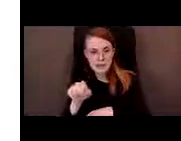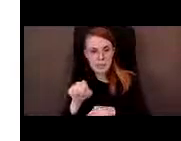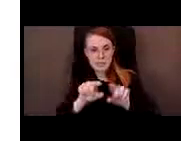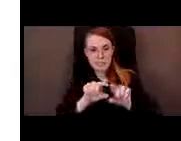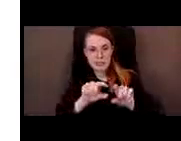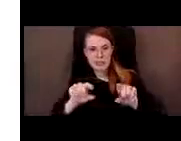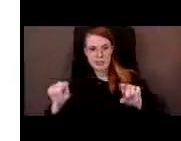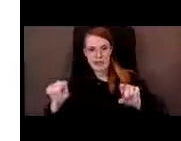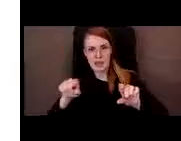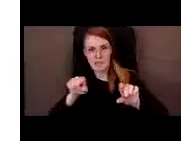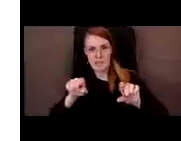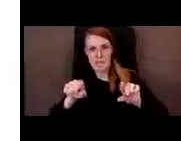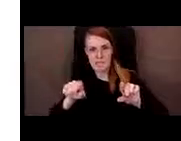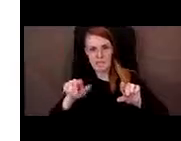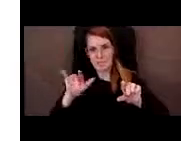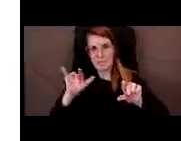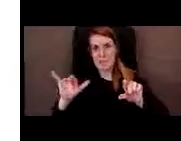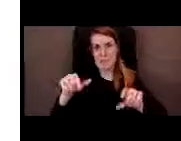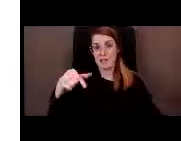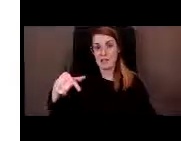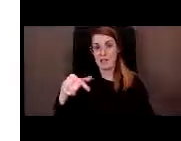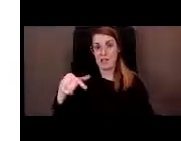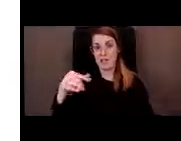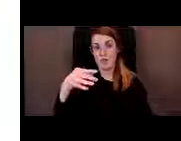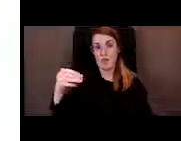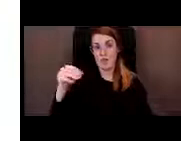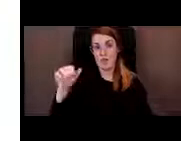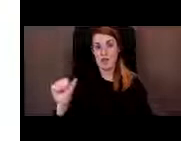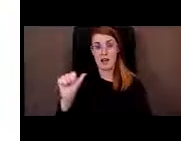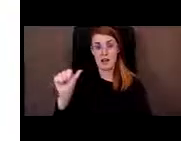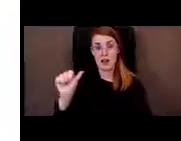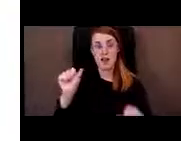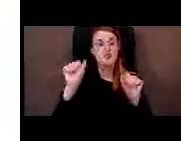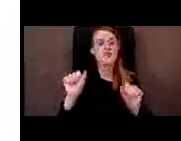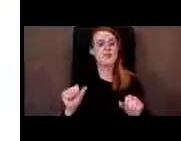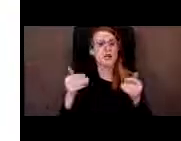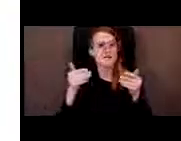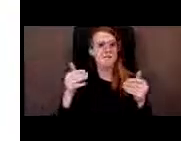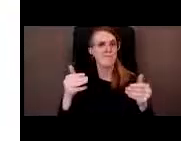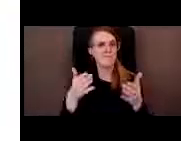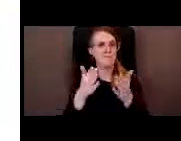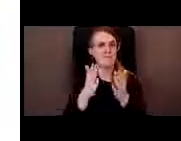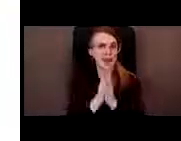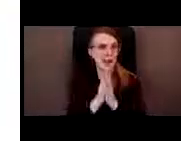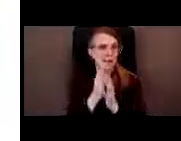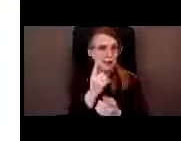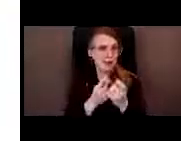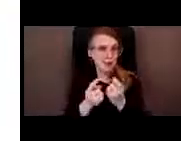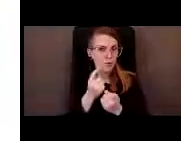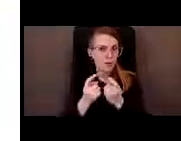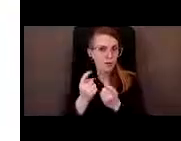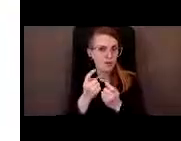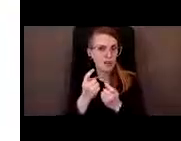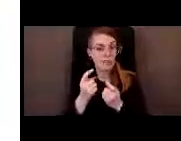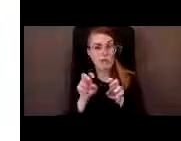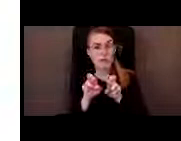if you click on the Q&A buttons, that will allow you to ask questions really to the